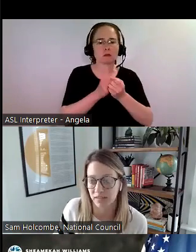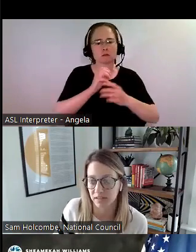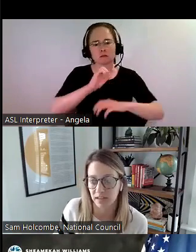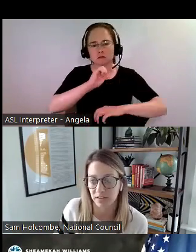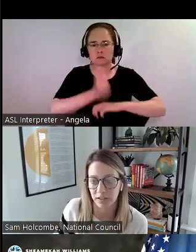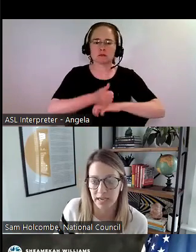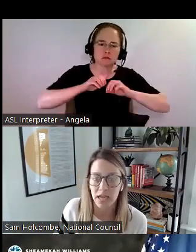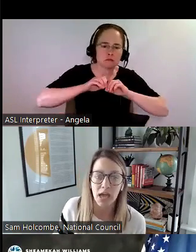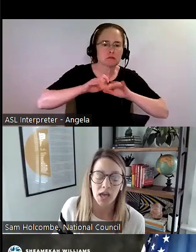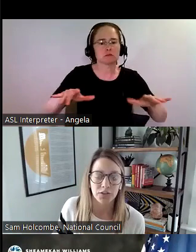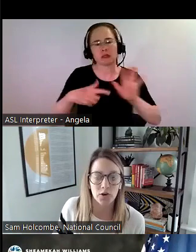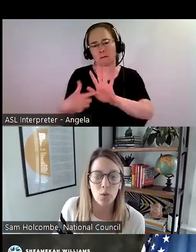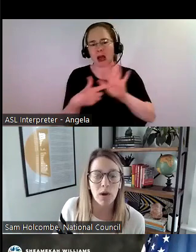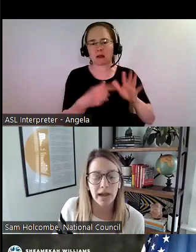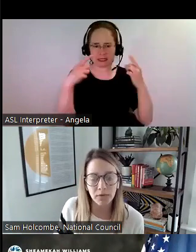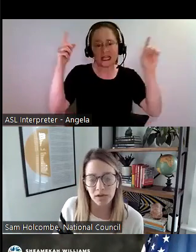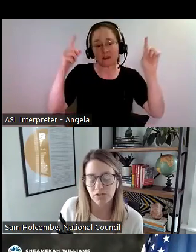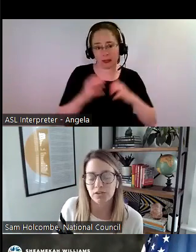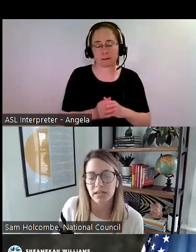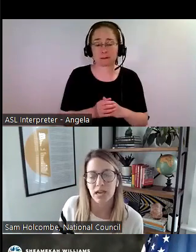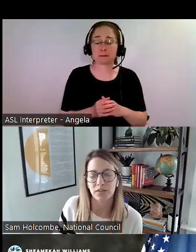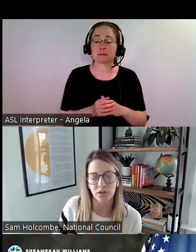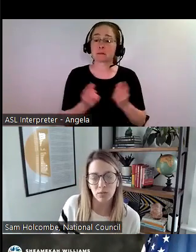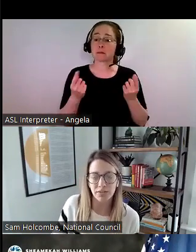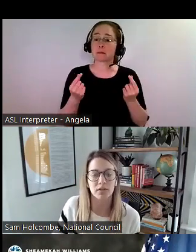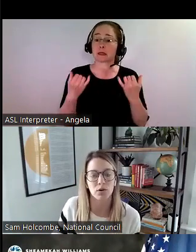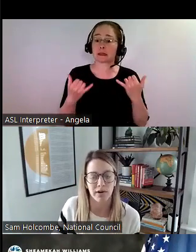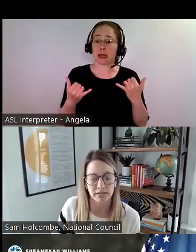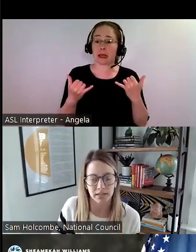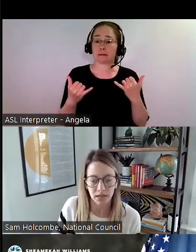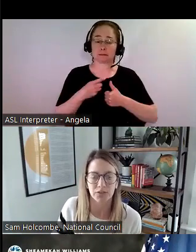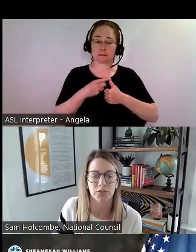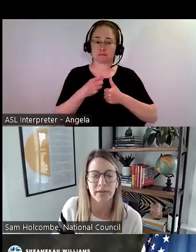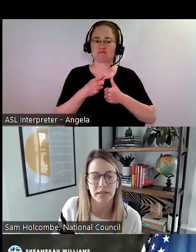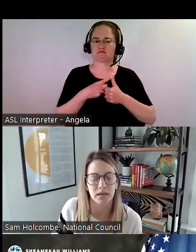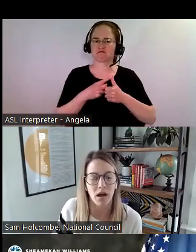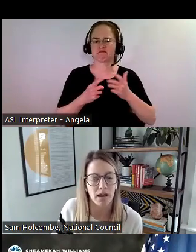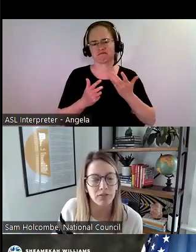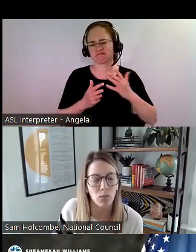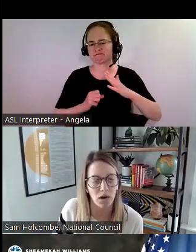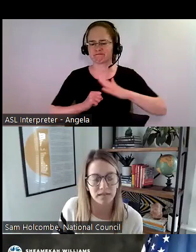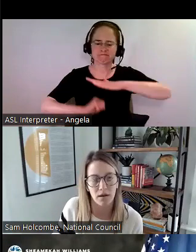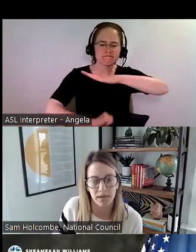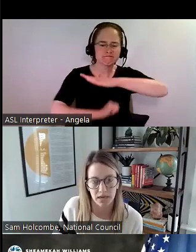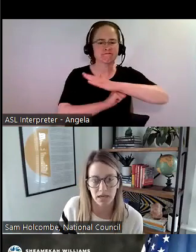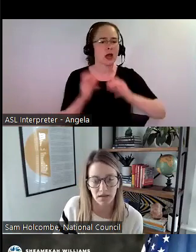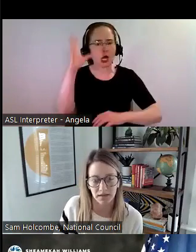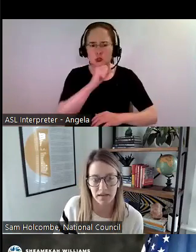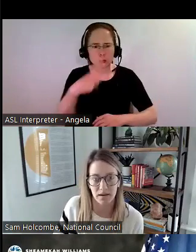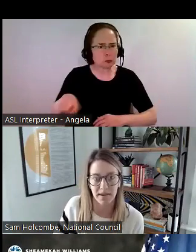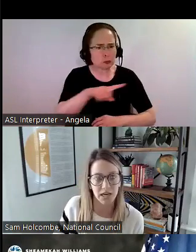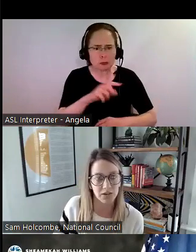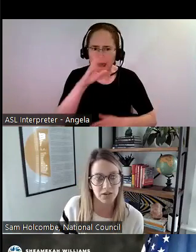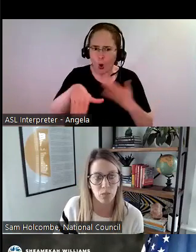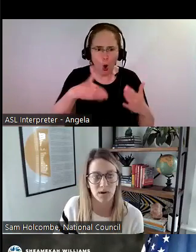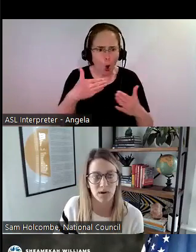implementation of the model successfully. So what I'm going to do today is start with a little grounding, assuming that not everyone is coming in